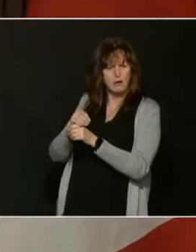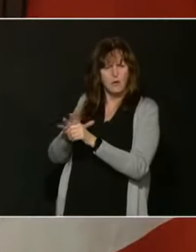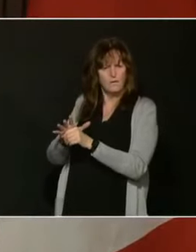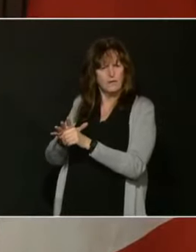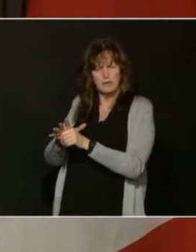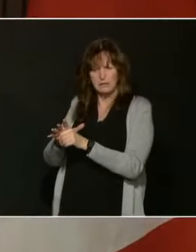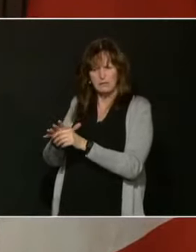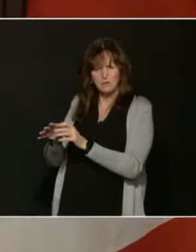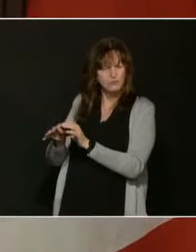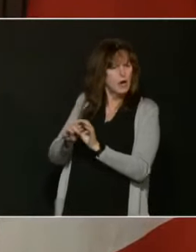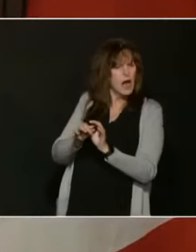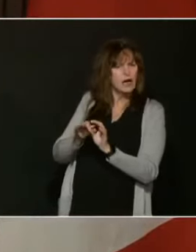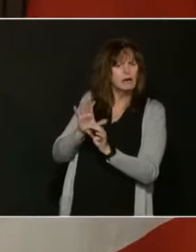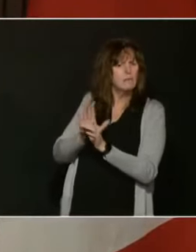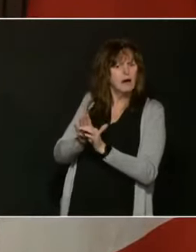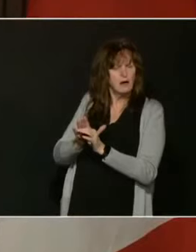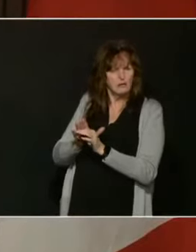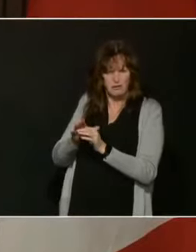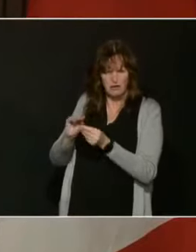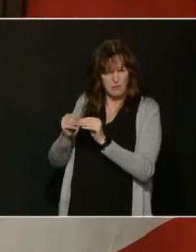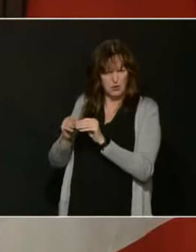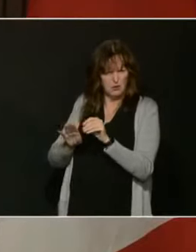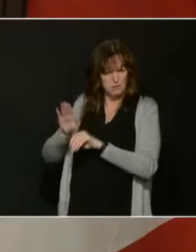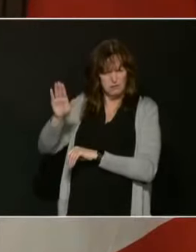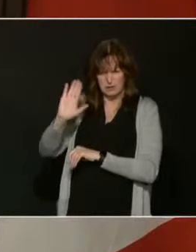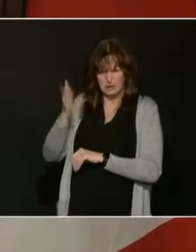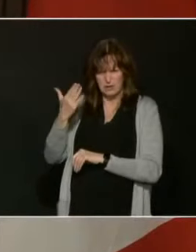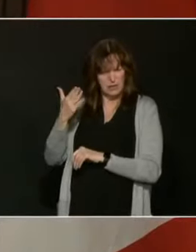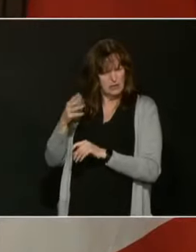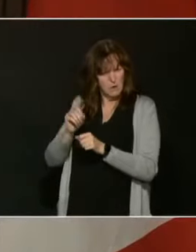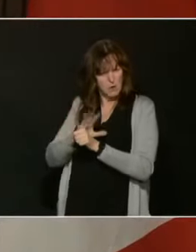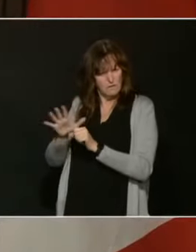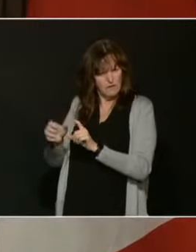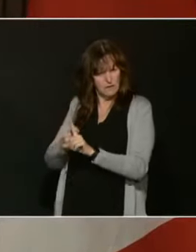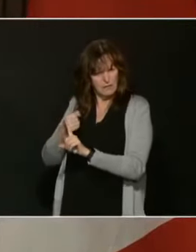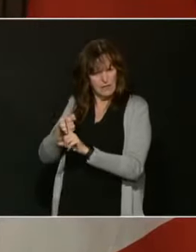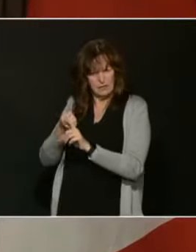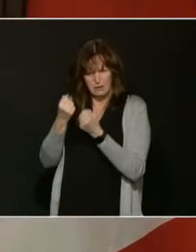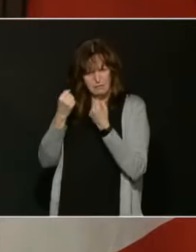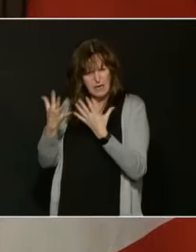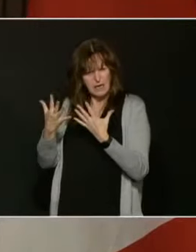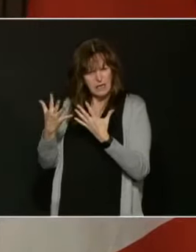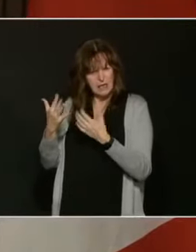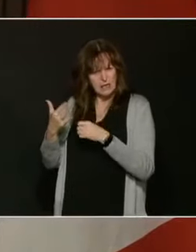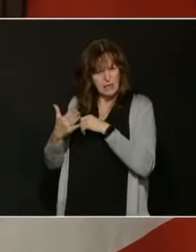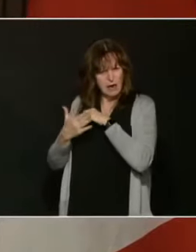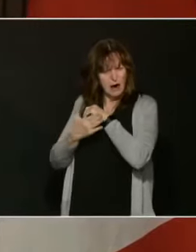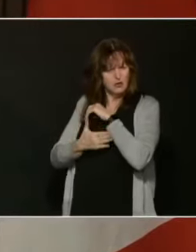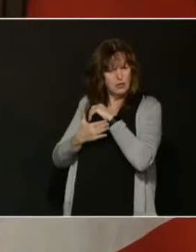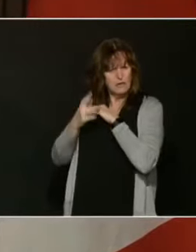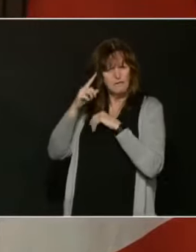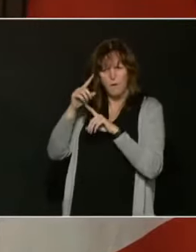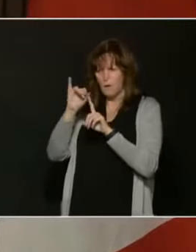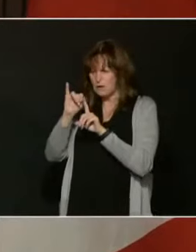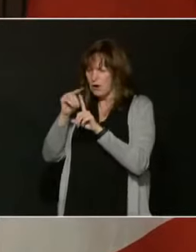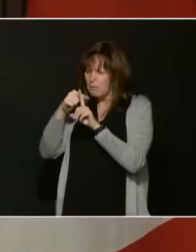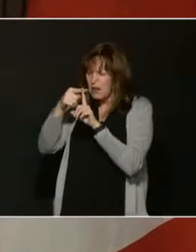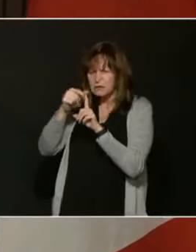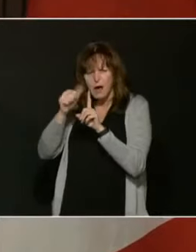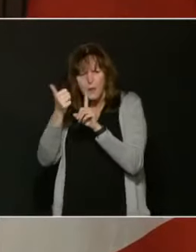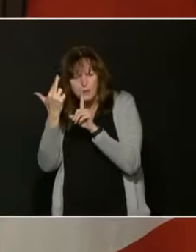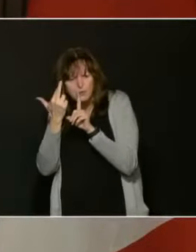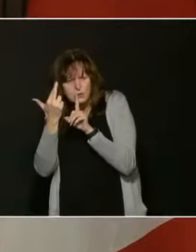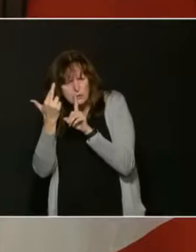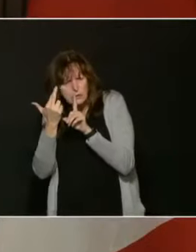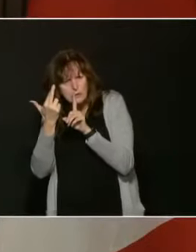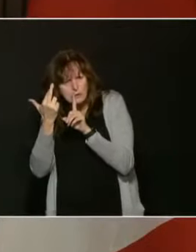everywhere the pandemic is having both an impact on death directly from infection, but also death from other causes. It seems to be, at least looking at that